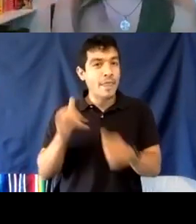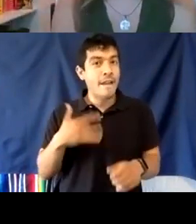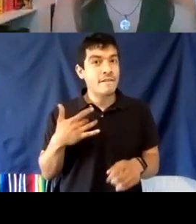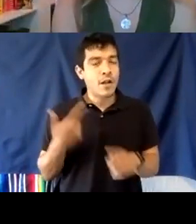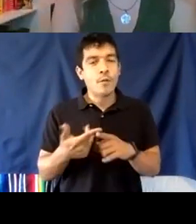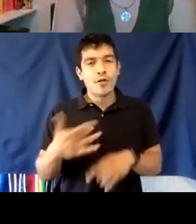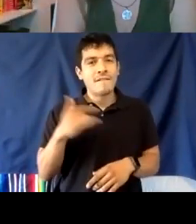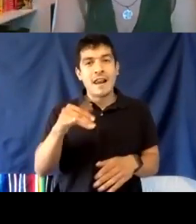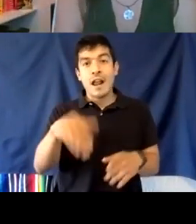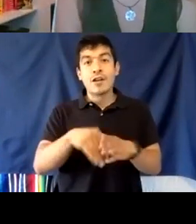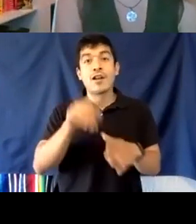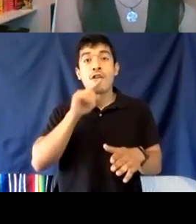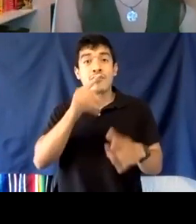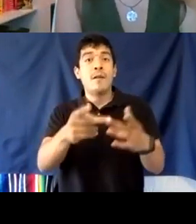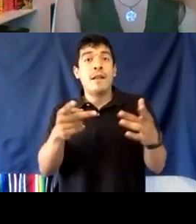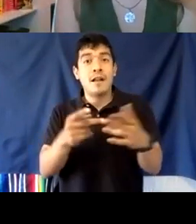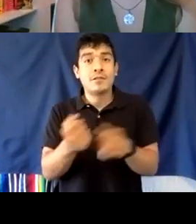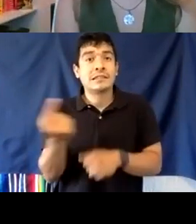in real space with someone, but